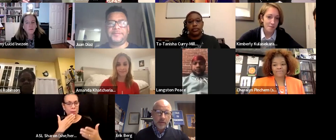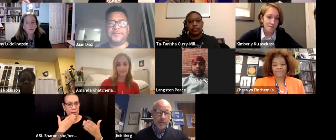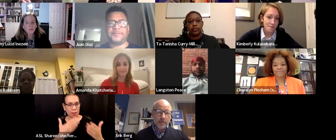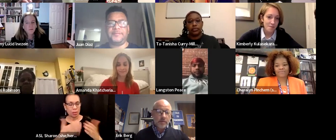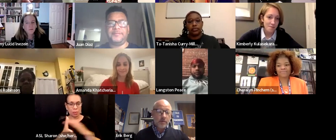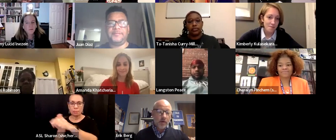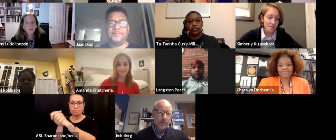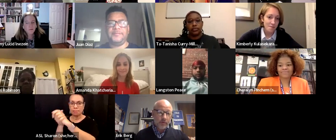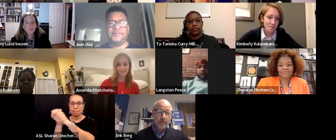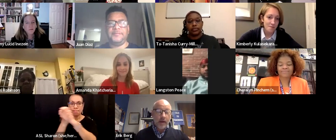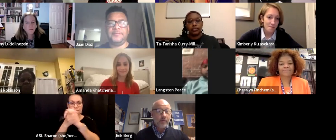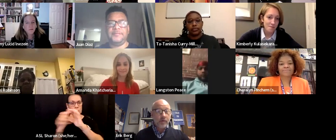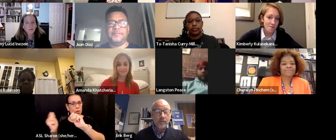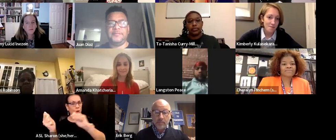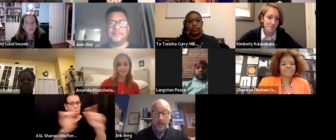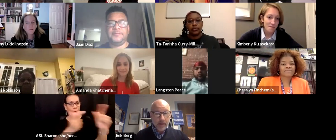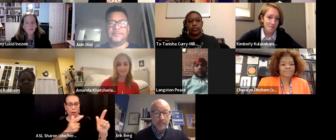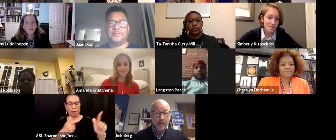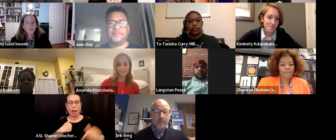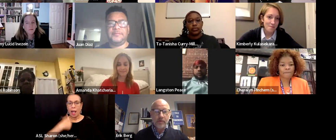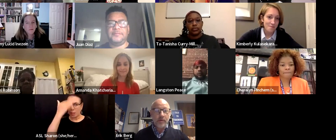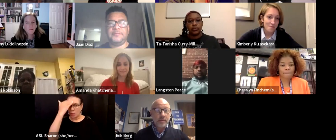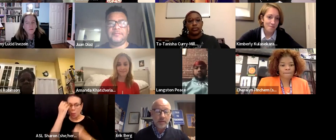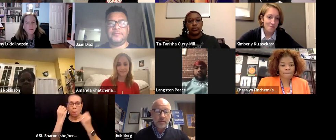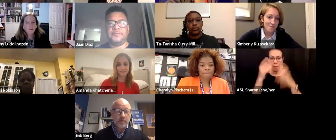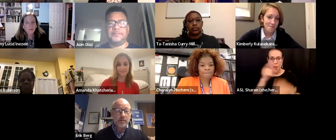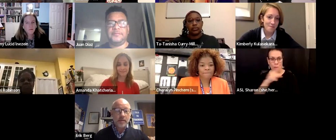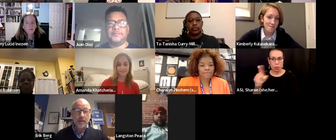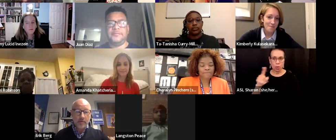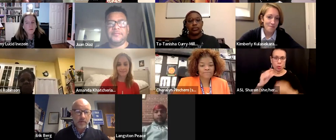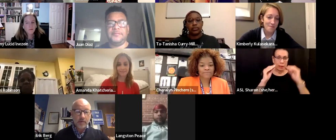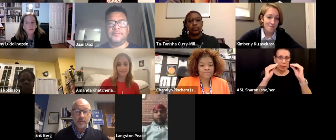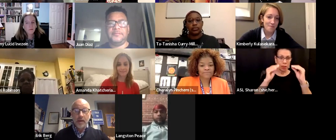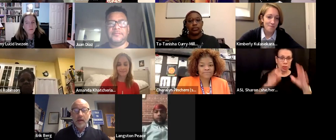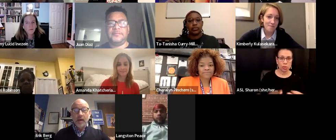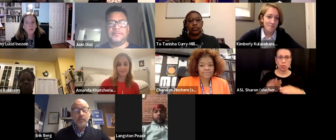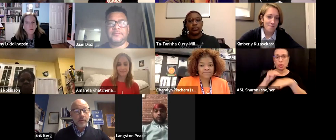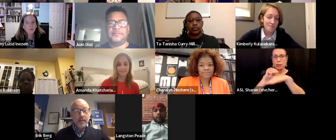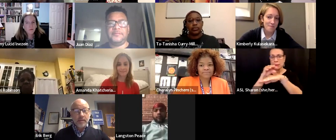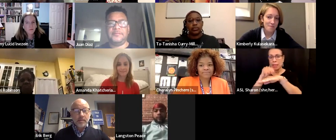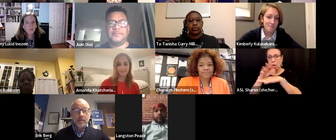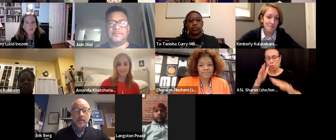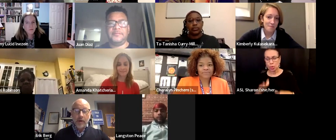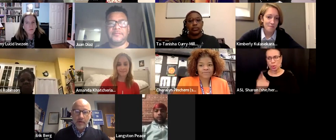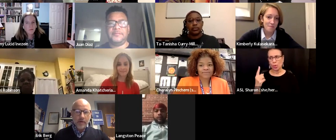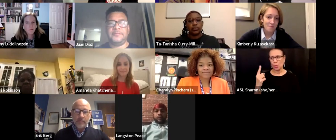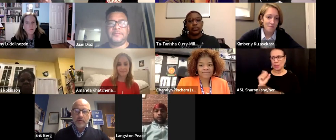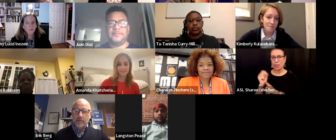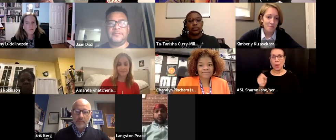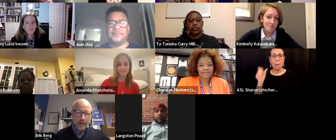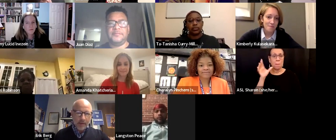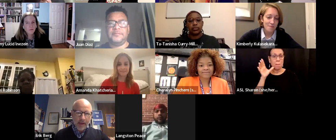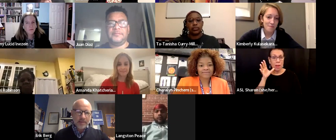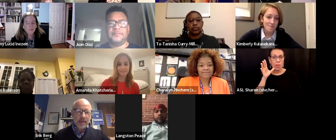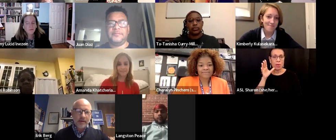congratulations to all of you i have known many many of you as teachers as counselors in one case as the mother of a